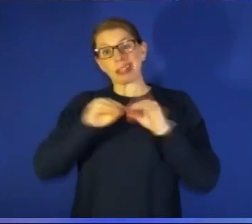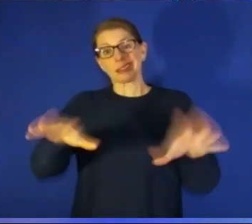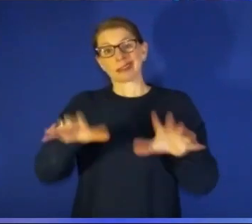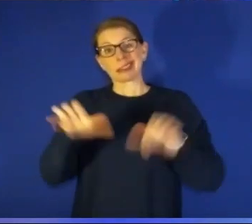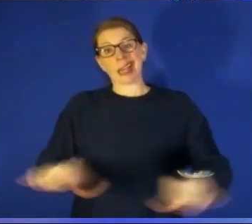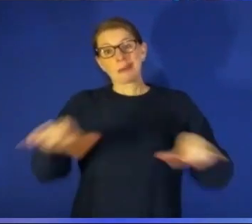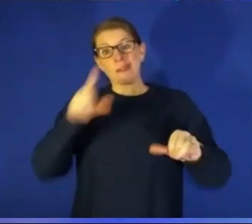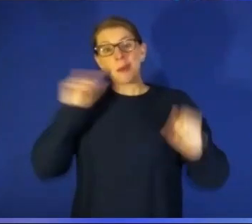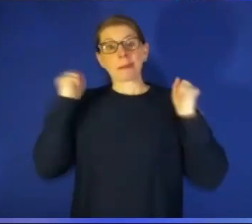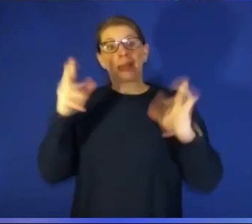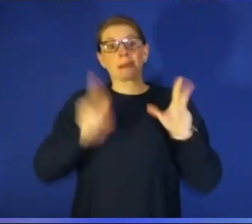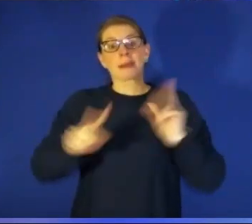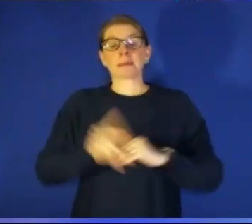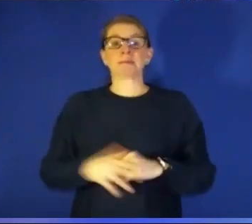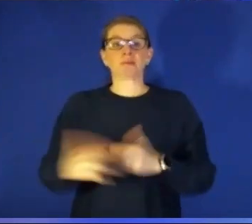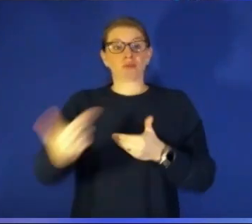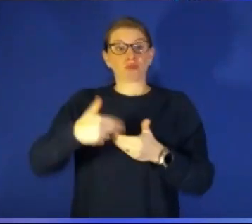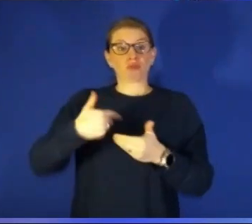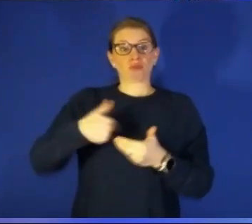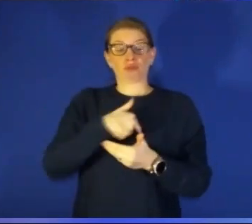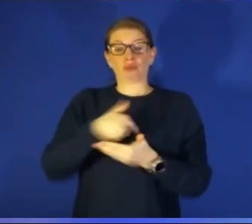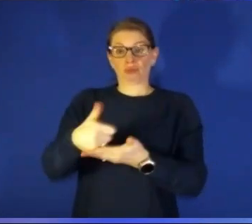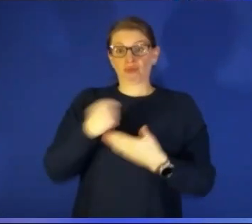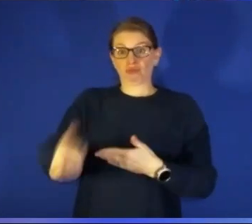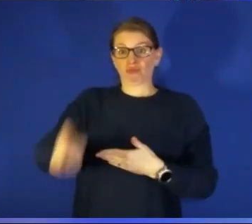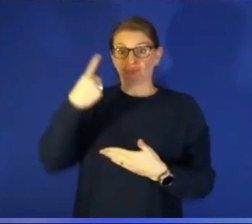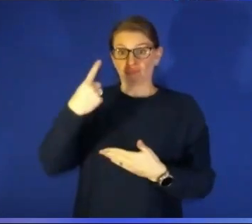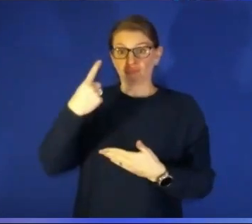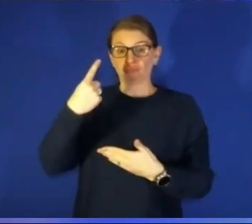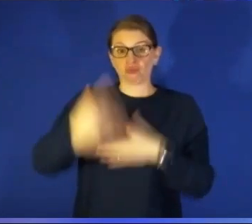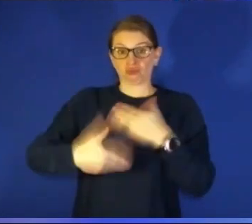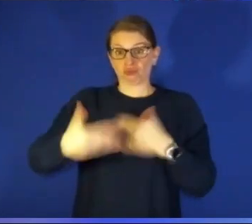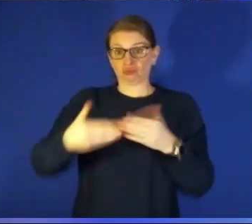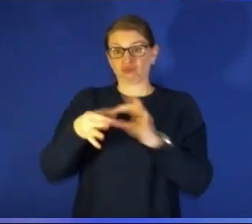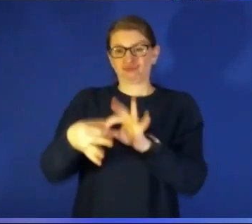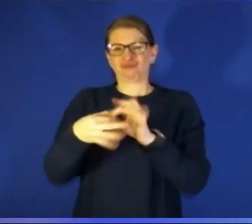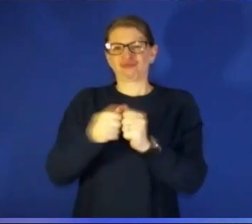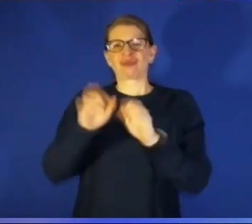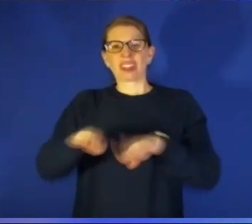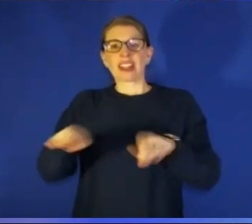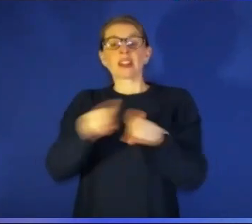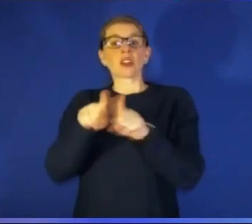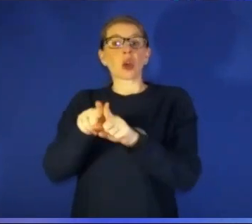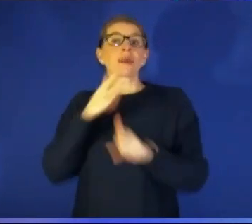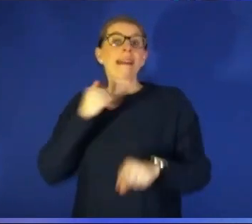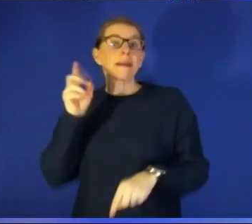more about this and help us kind of understand where we stand when it comes to kids and diabetes,